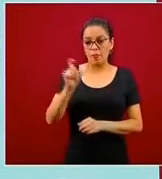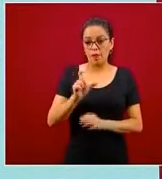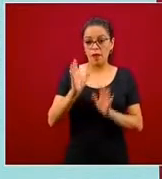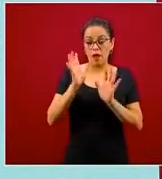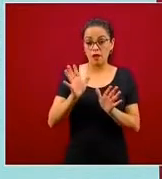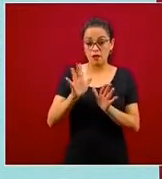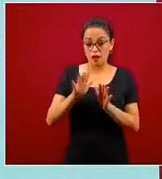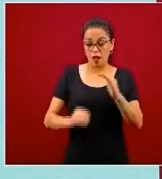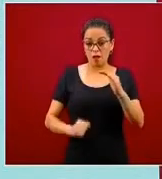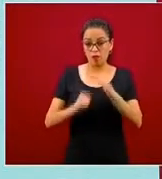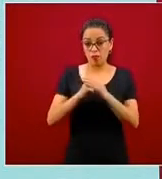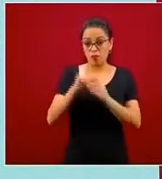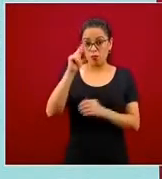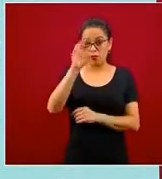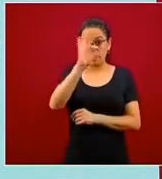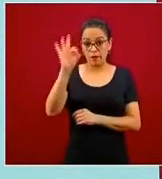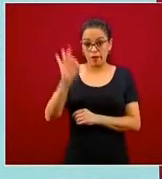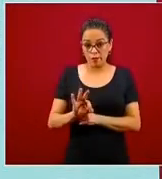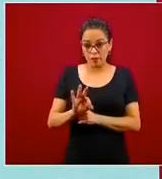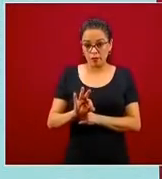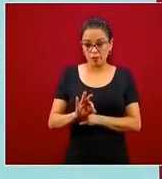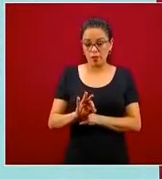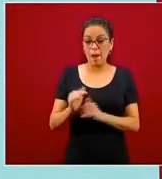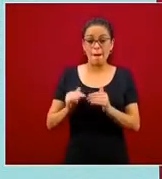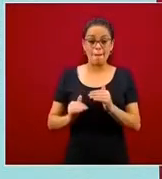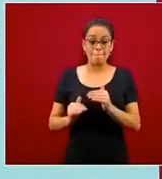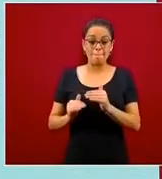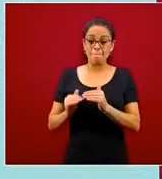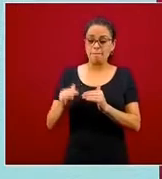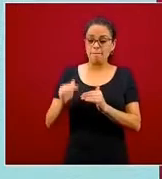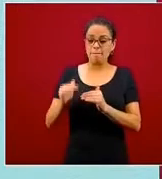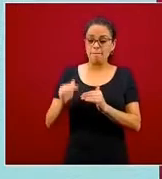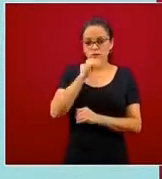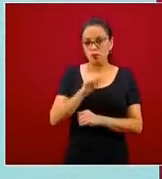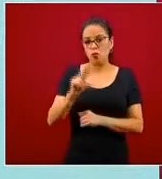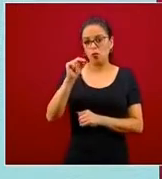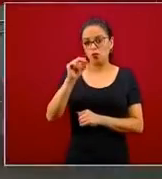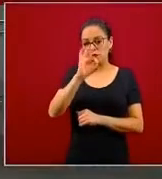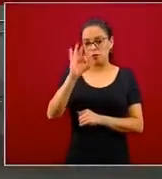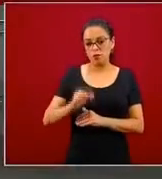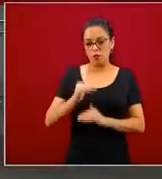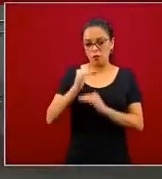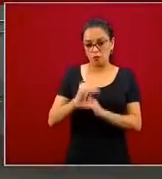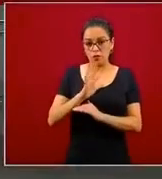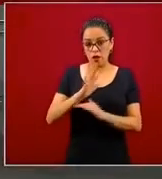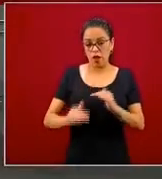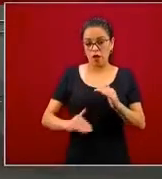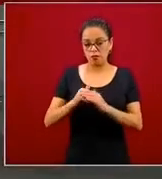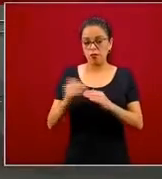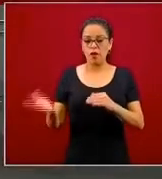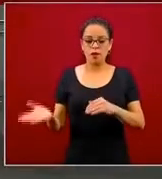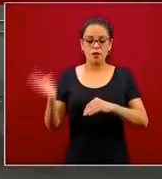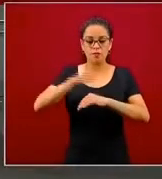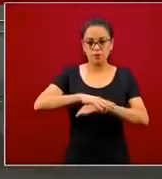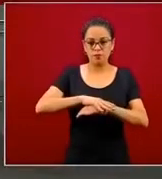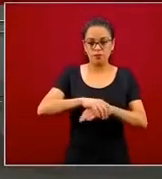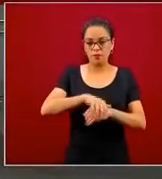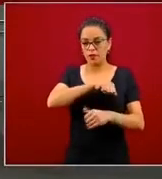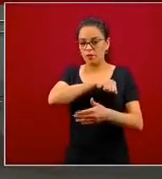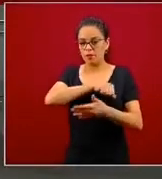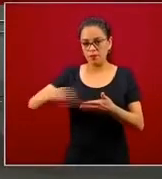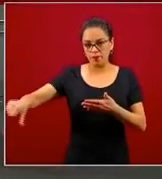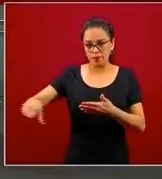llena hasta infectious el material. 80% de su It capacidad, nunca gets hay que rebasar sealed when it gets esta up to capacidad 80% y se capacity, ponen en una disposición and temporal then it is put